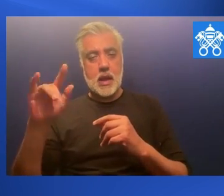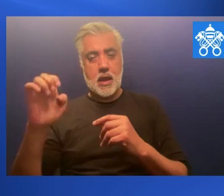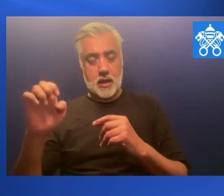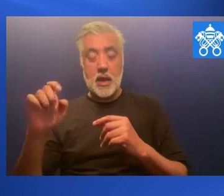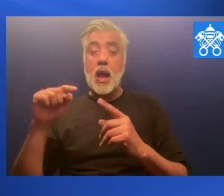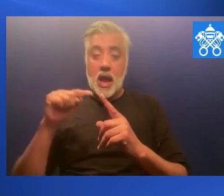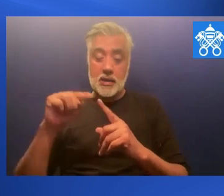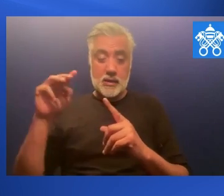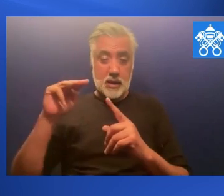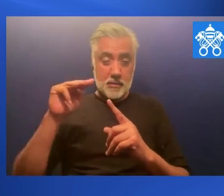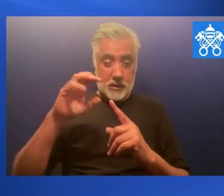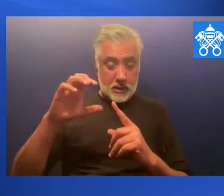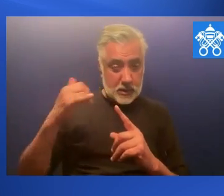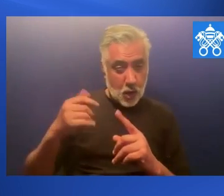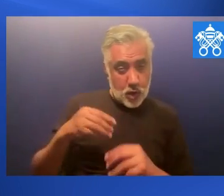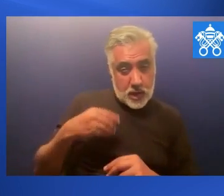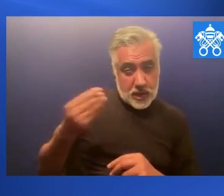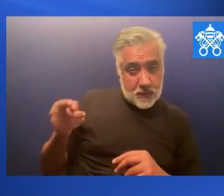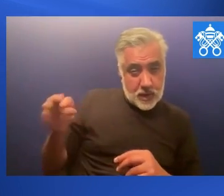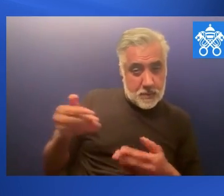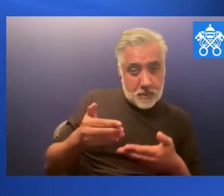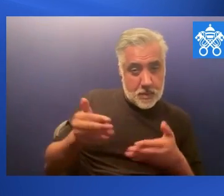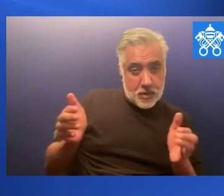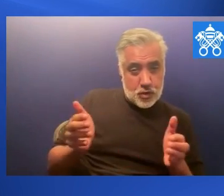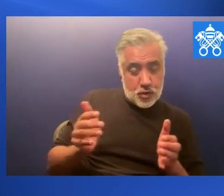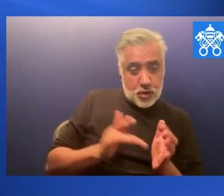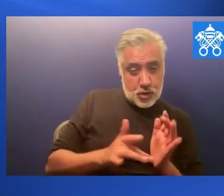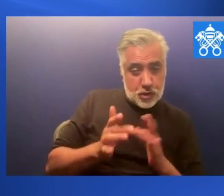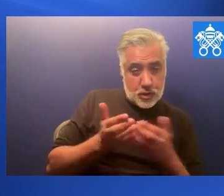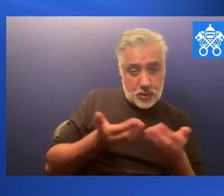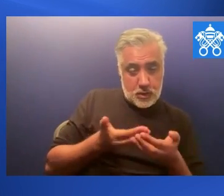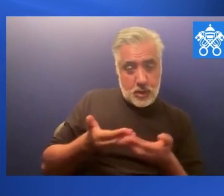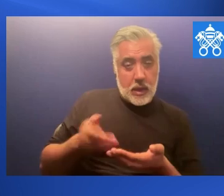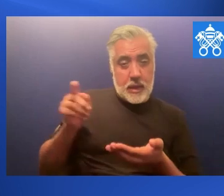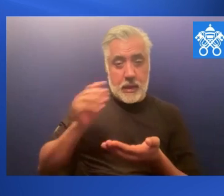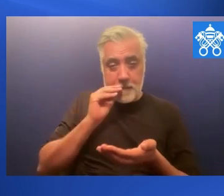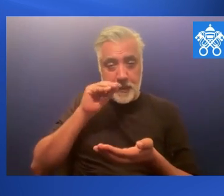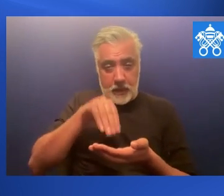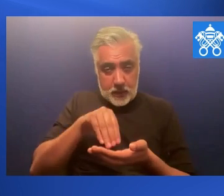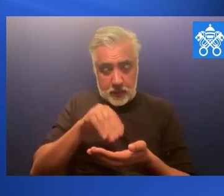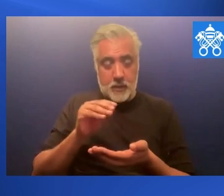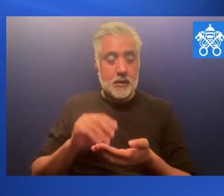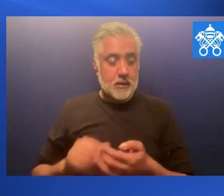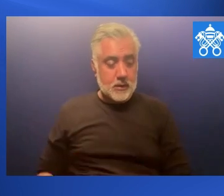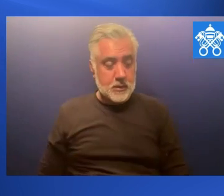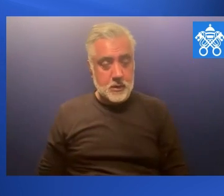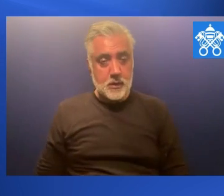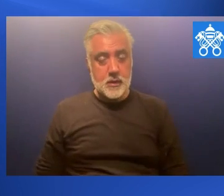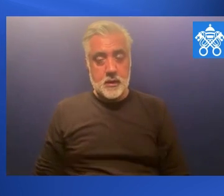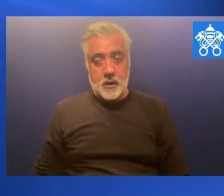in Marseille. And the Master of Ceremonies now handing him the baby Jesus, whom